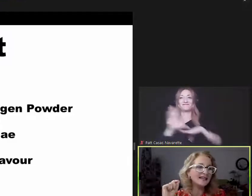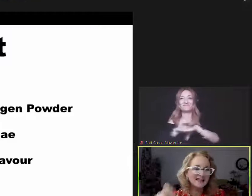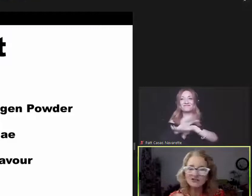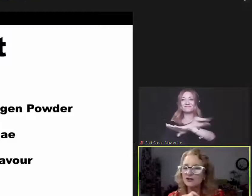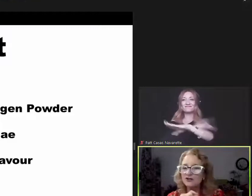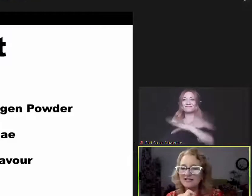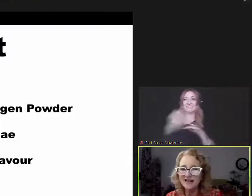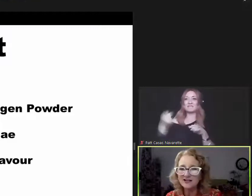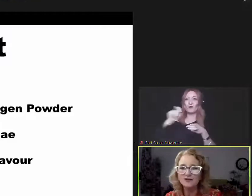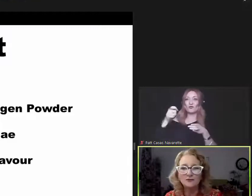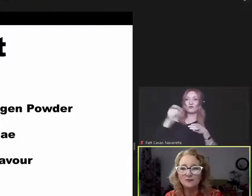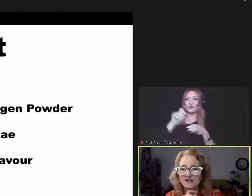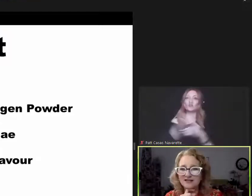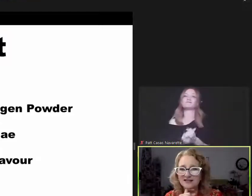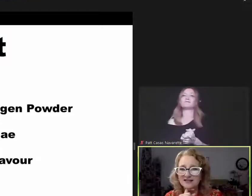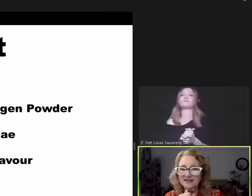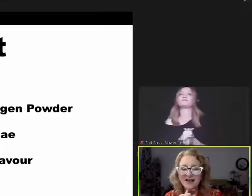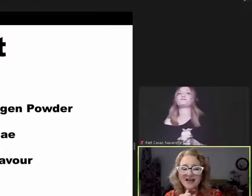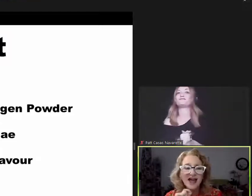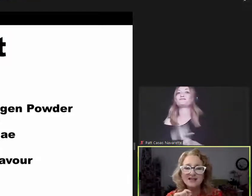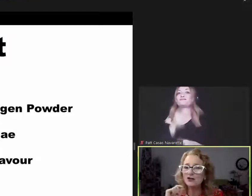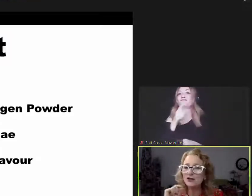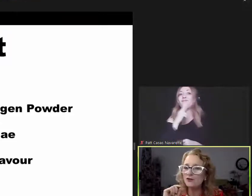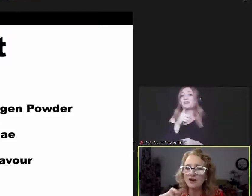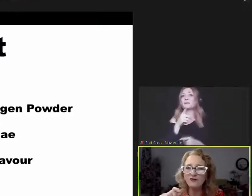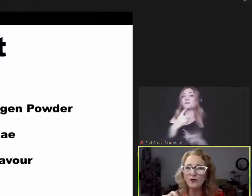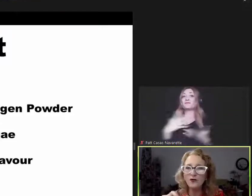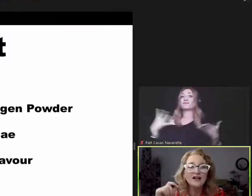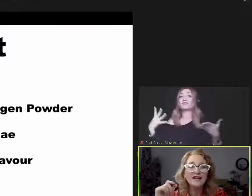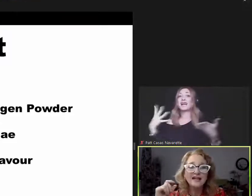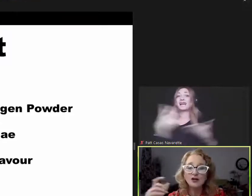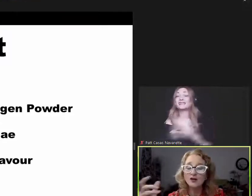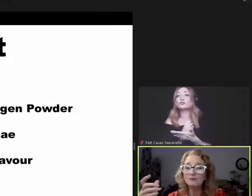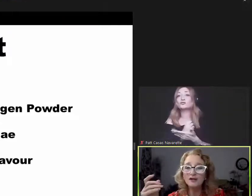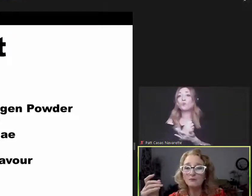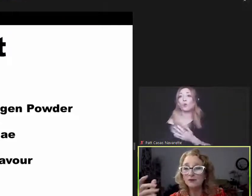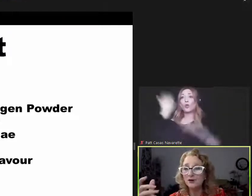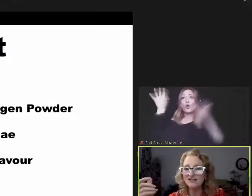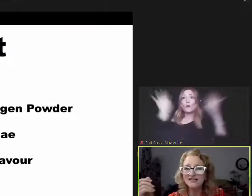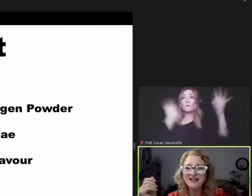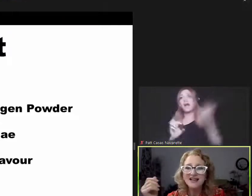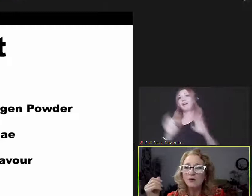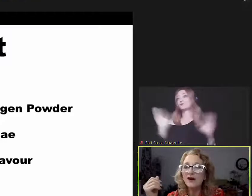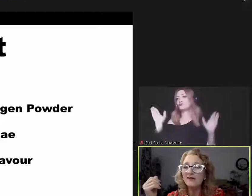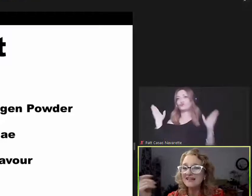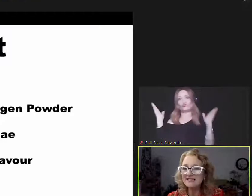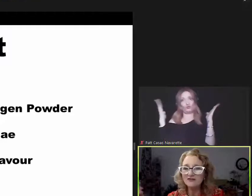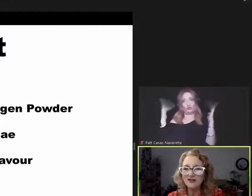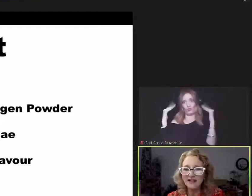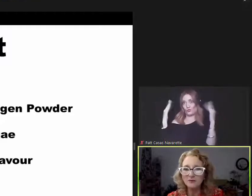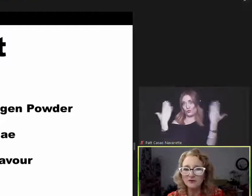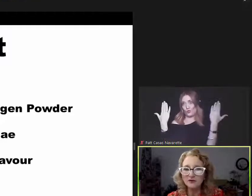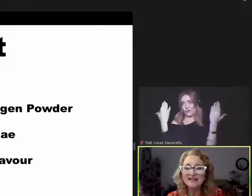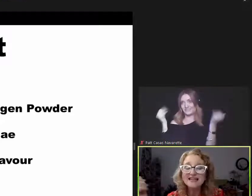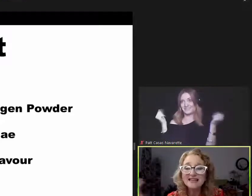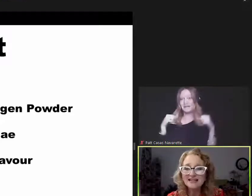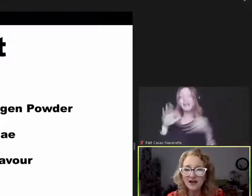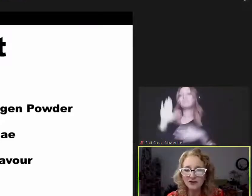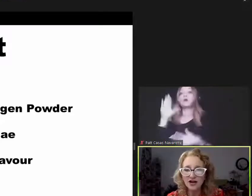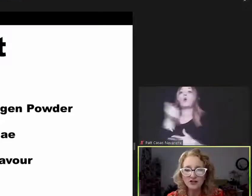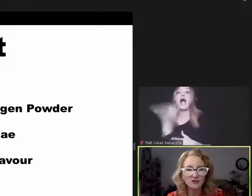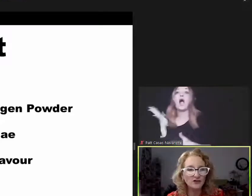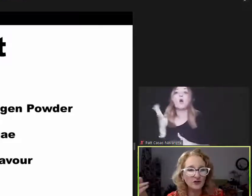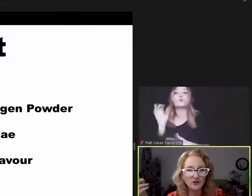run international businesses. And so therefore, it could be a product where it is available in